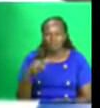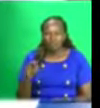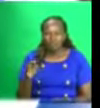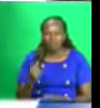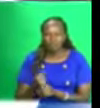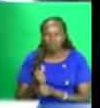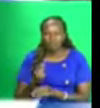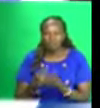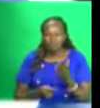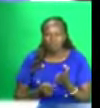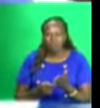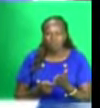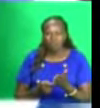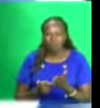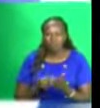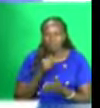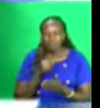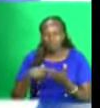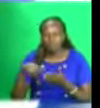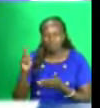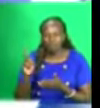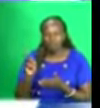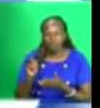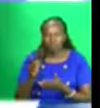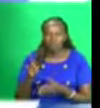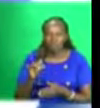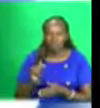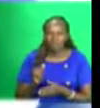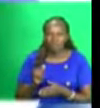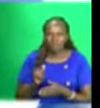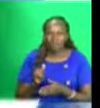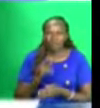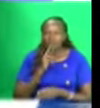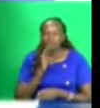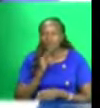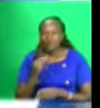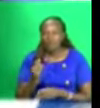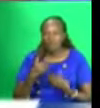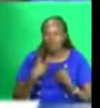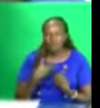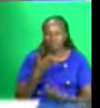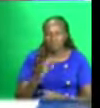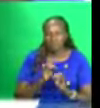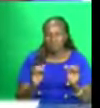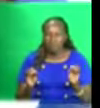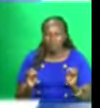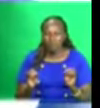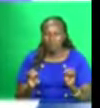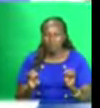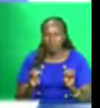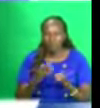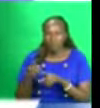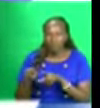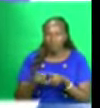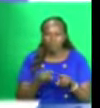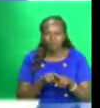There were no pre-qualified suppliers. There was the area of payments that are not sufficiently supported. And there was